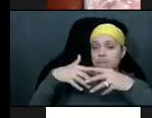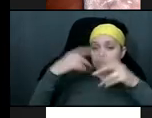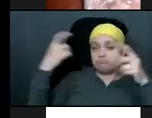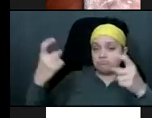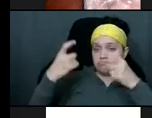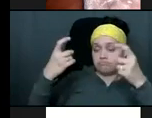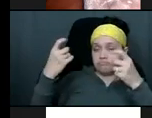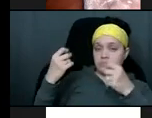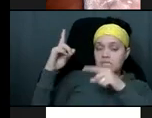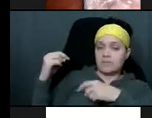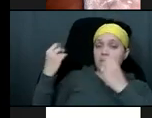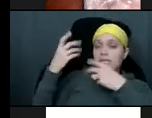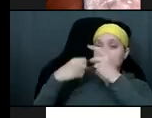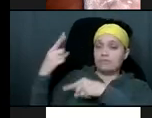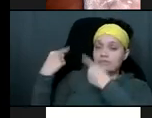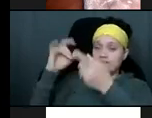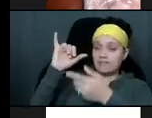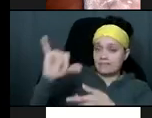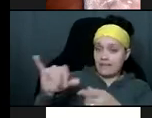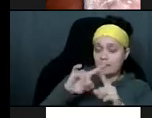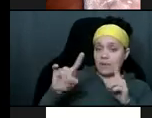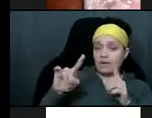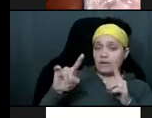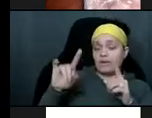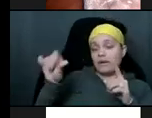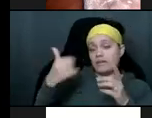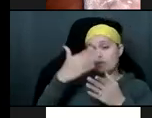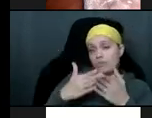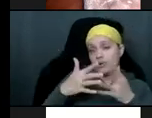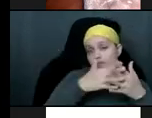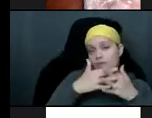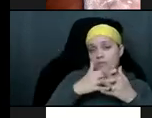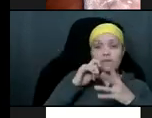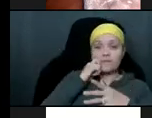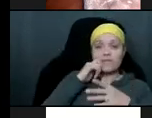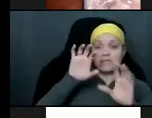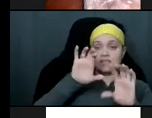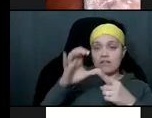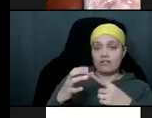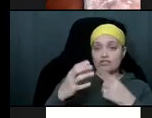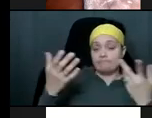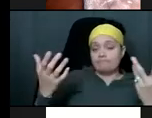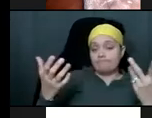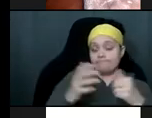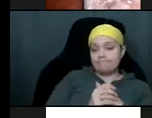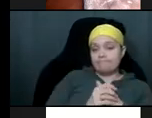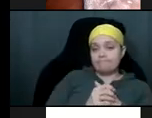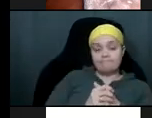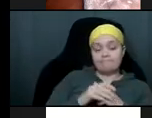number of years since that, but another element of America's racist culture, racist